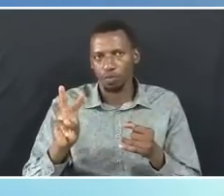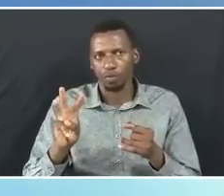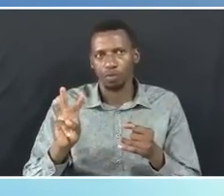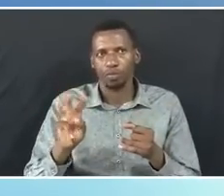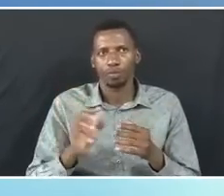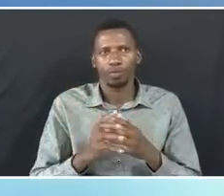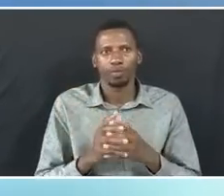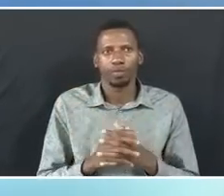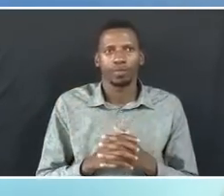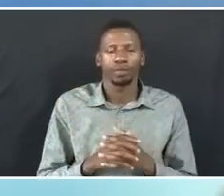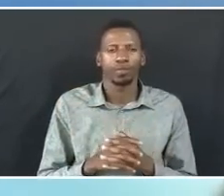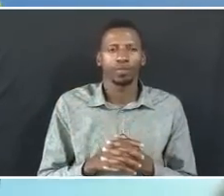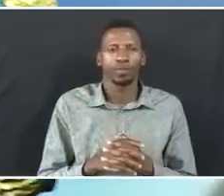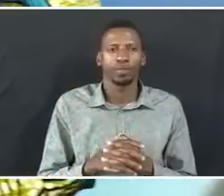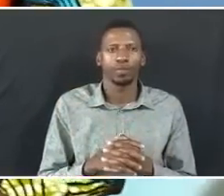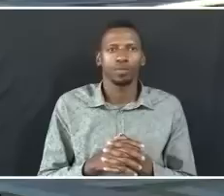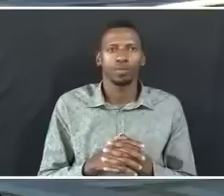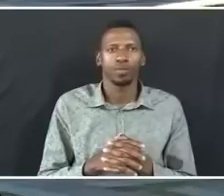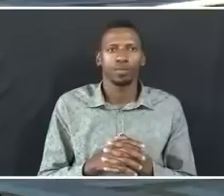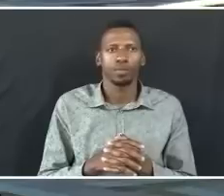polygamy.